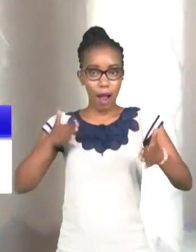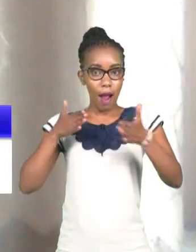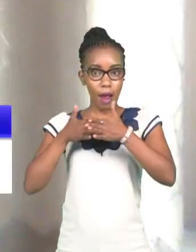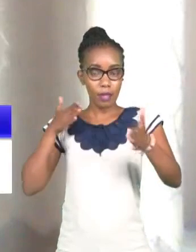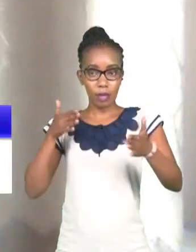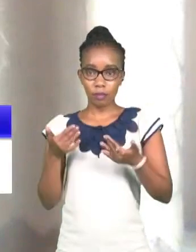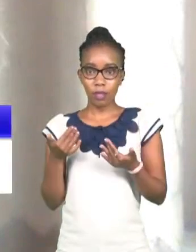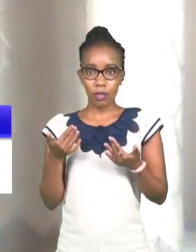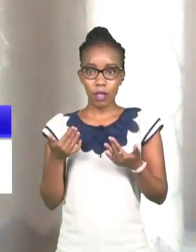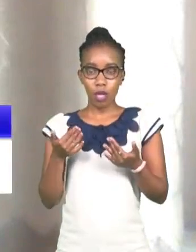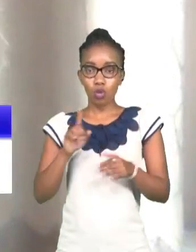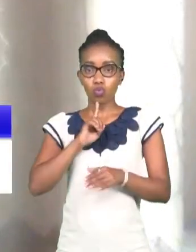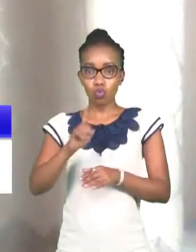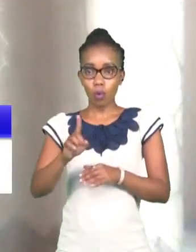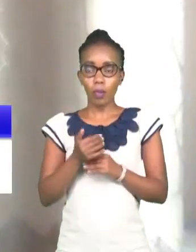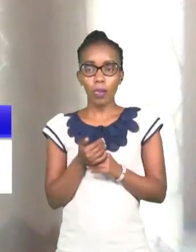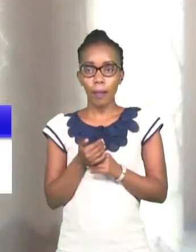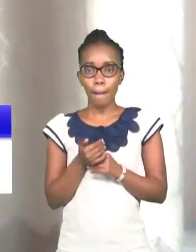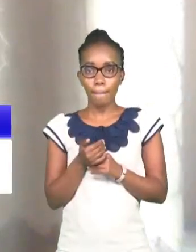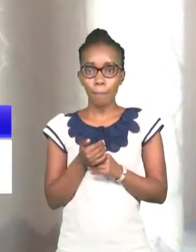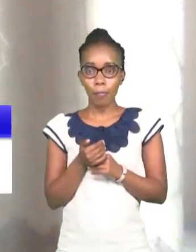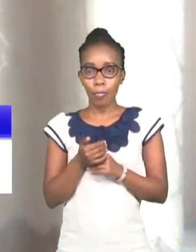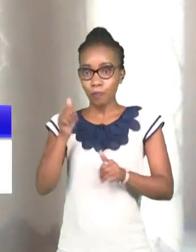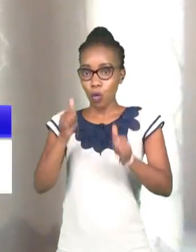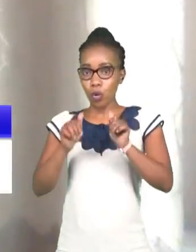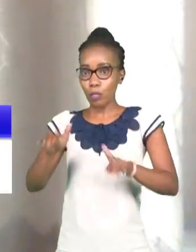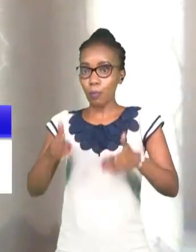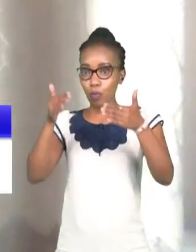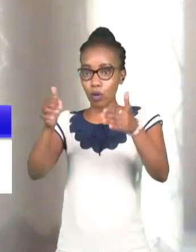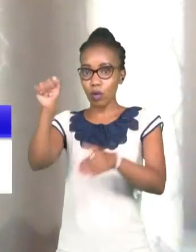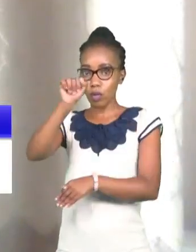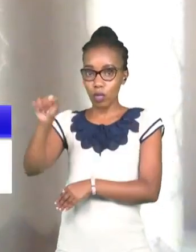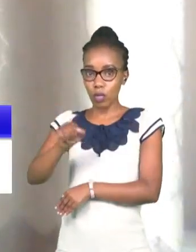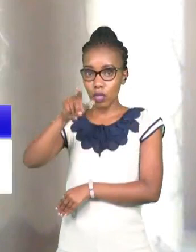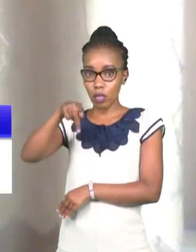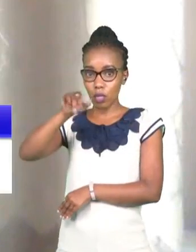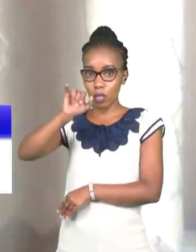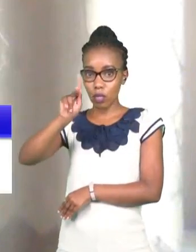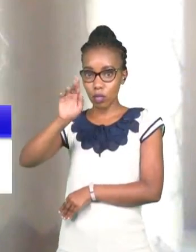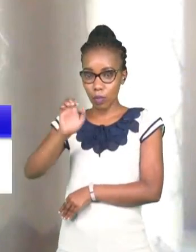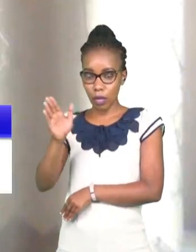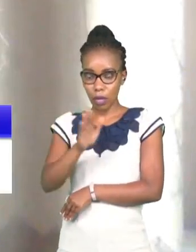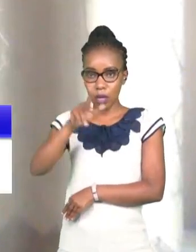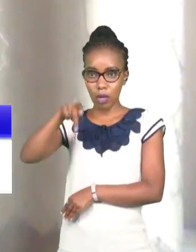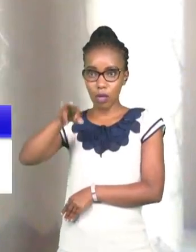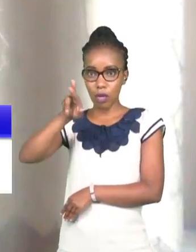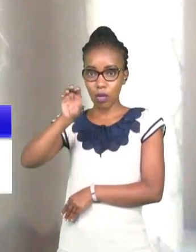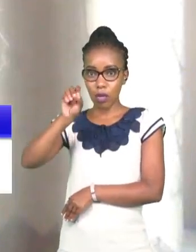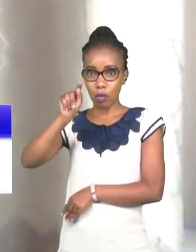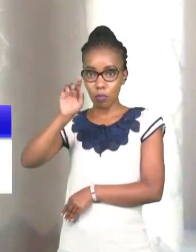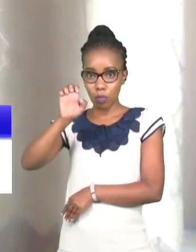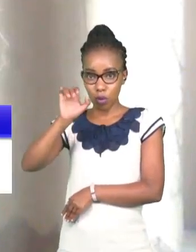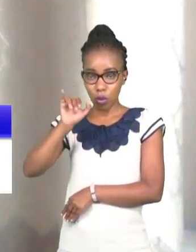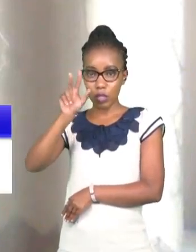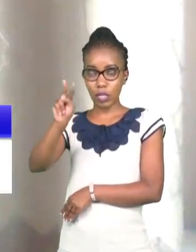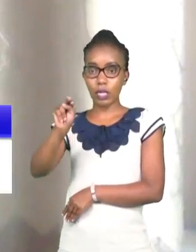the body. So you deliver a bit of it, which produces what is called a spike protein, which is the envelope protein in the coronavirus.